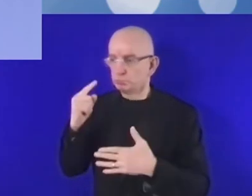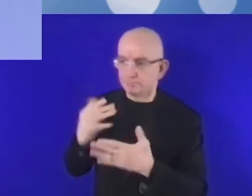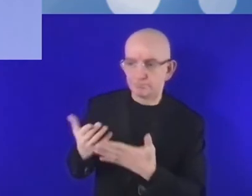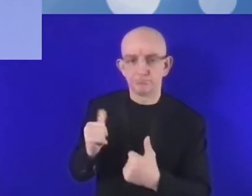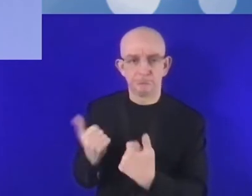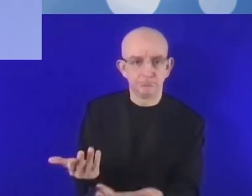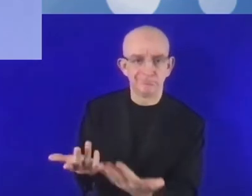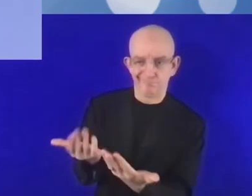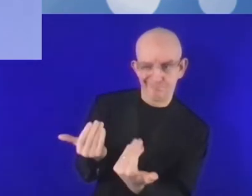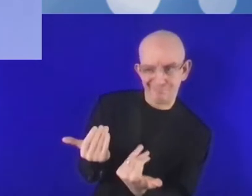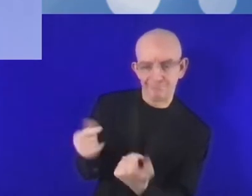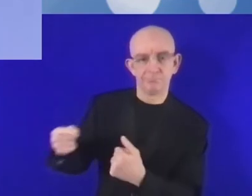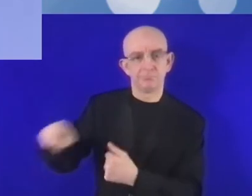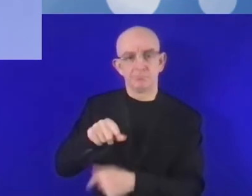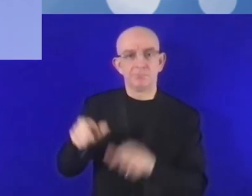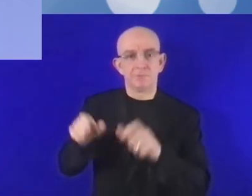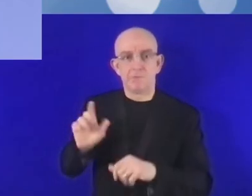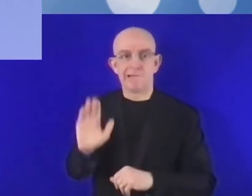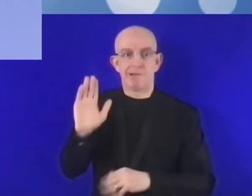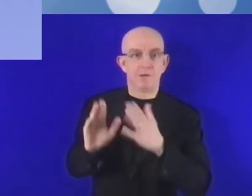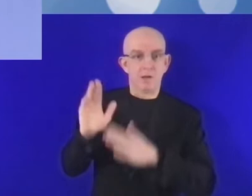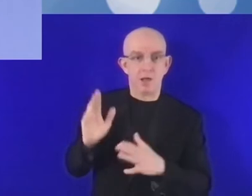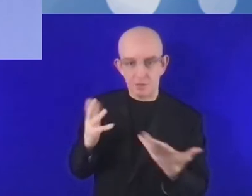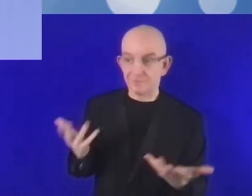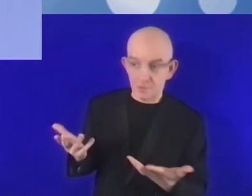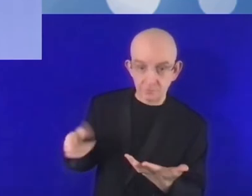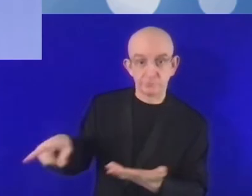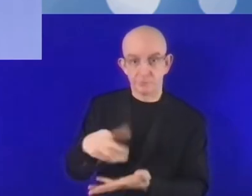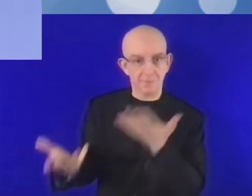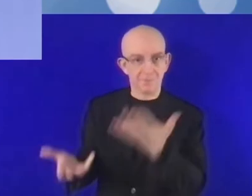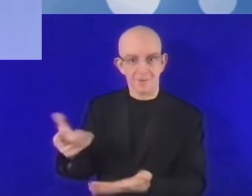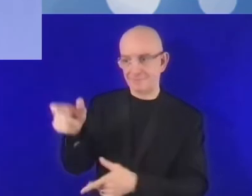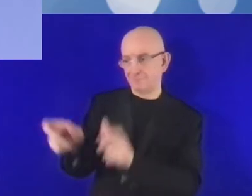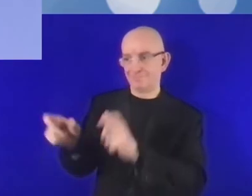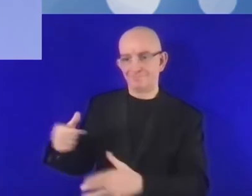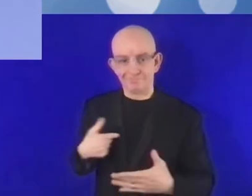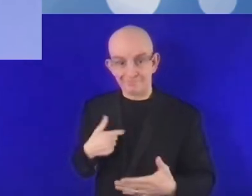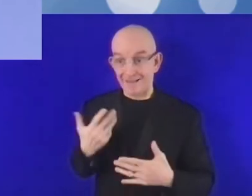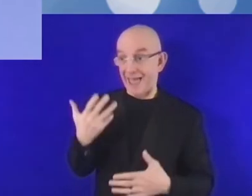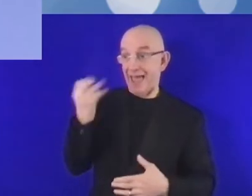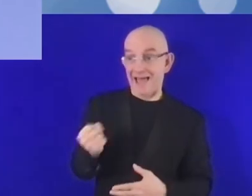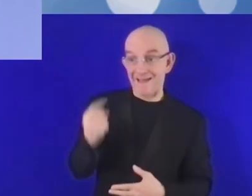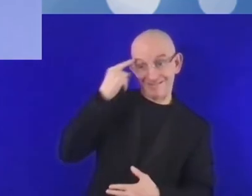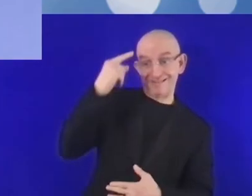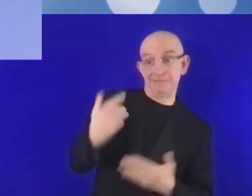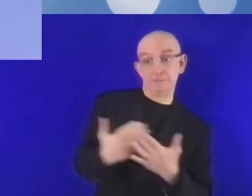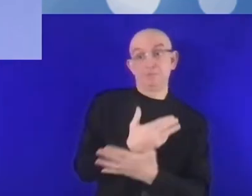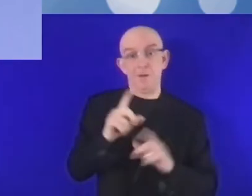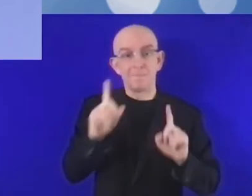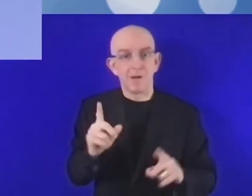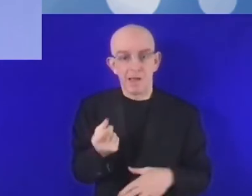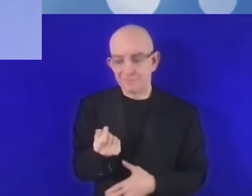or enough finance so we have to think on their making them free of tax custom